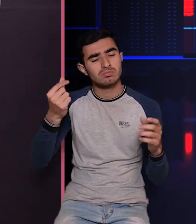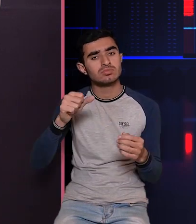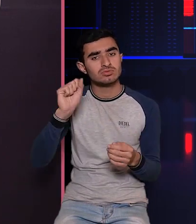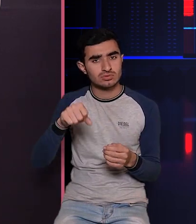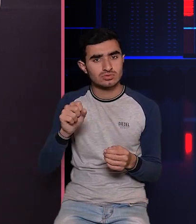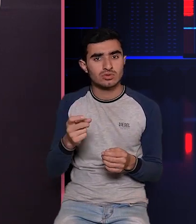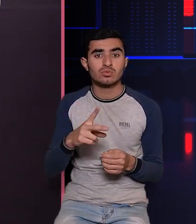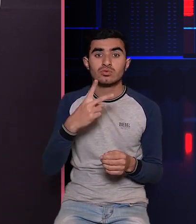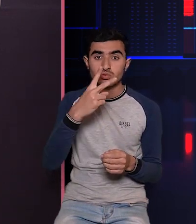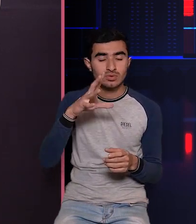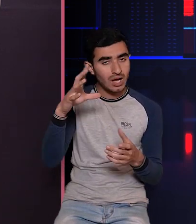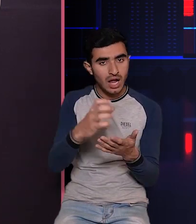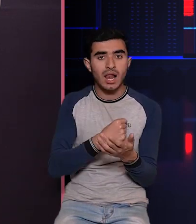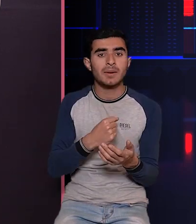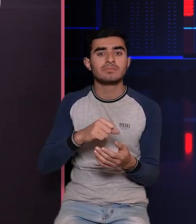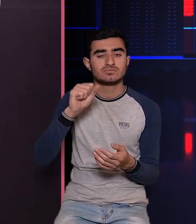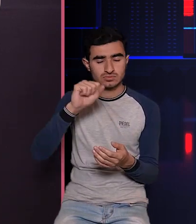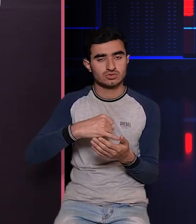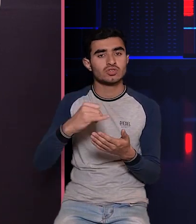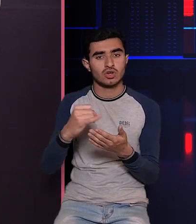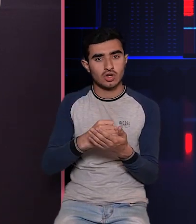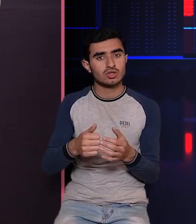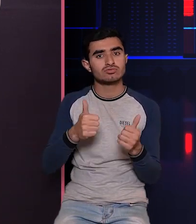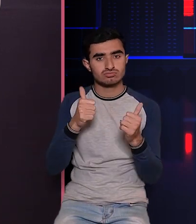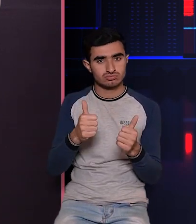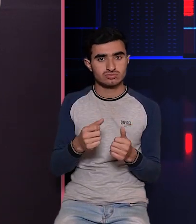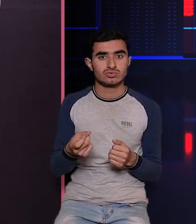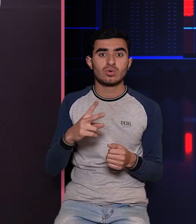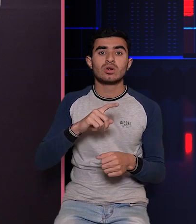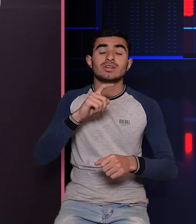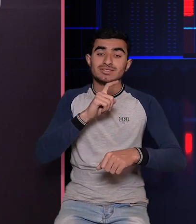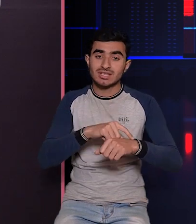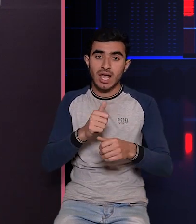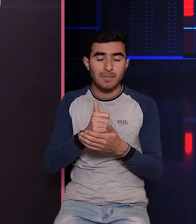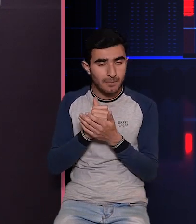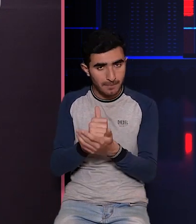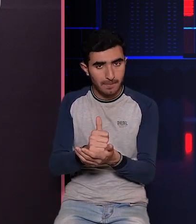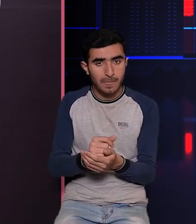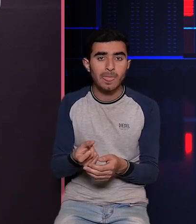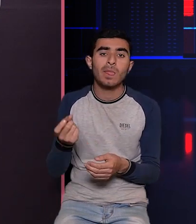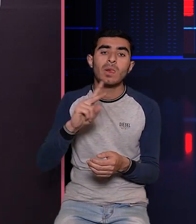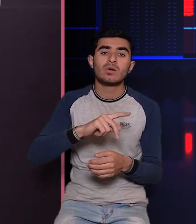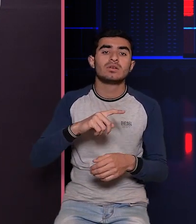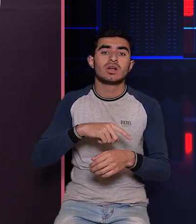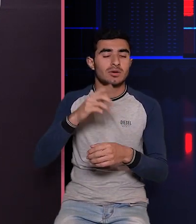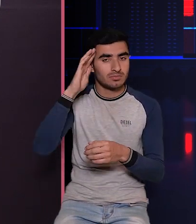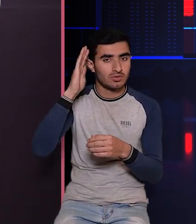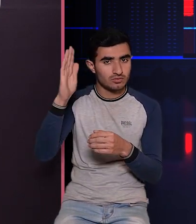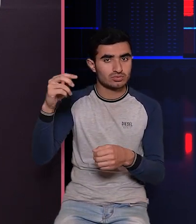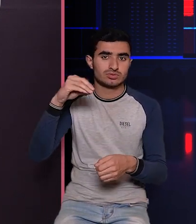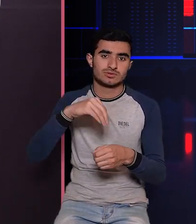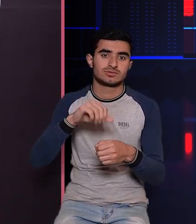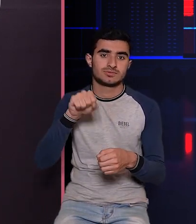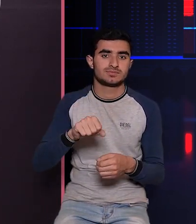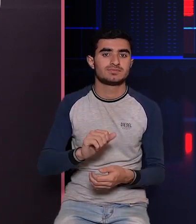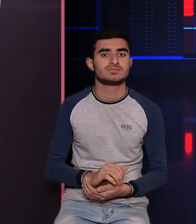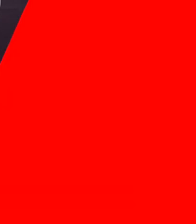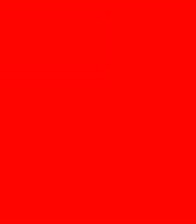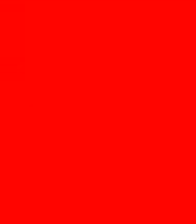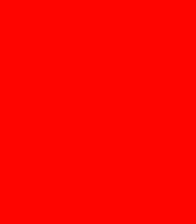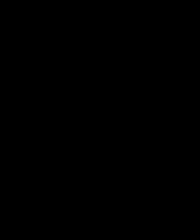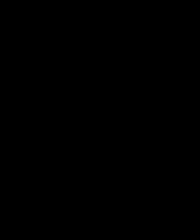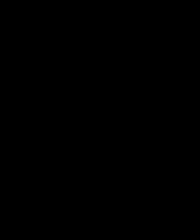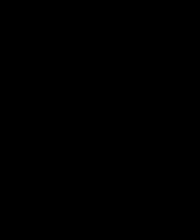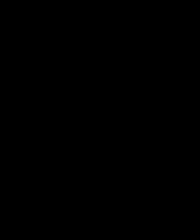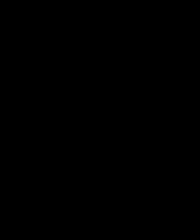of our art industry, of our art world, and invest our time in this, invest our future in this.